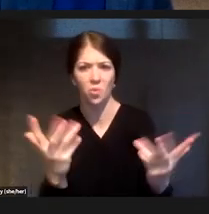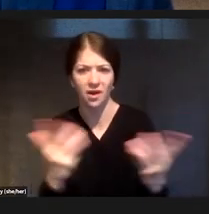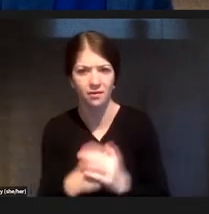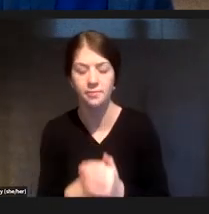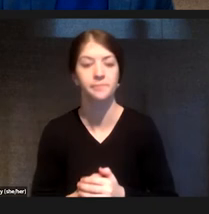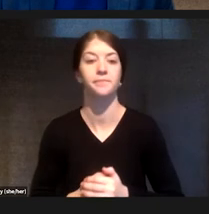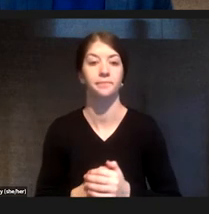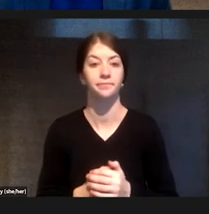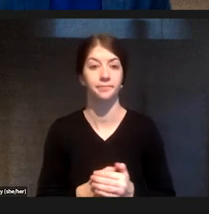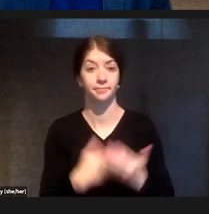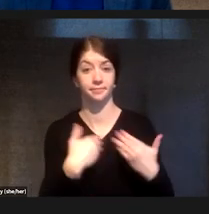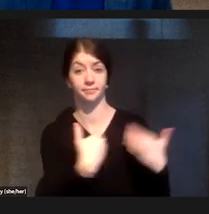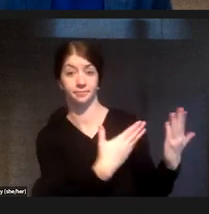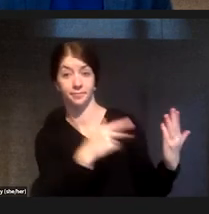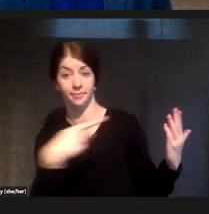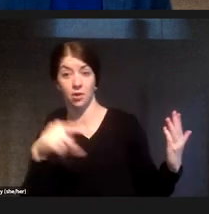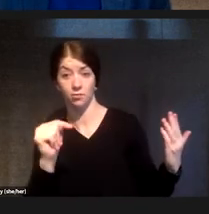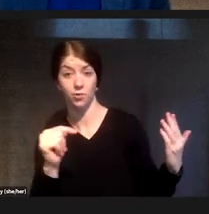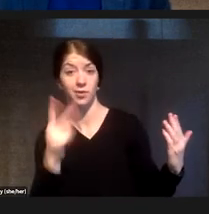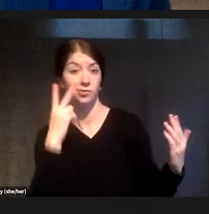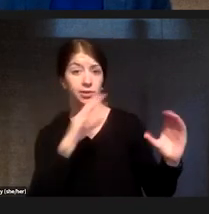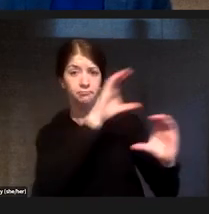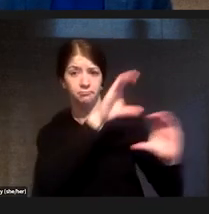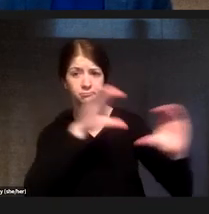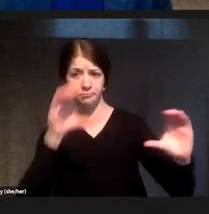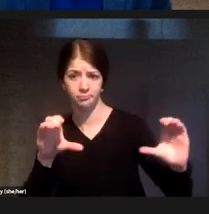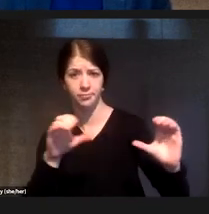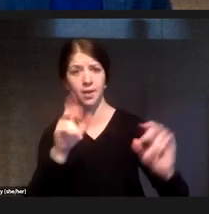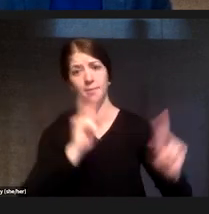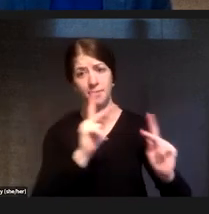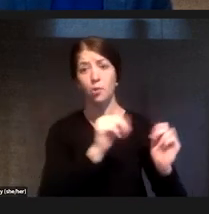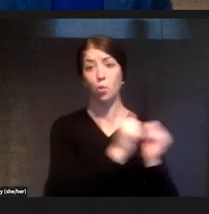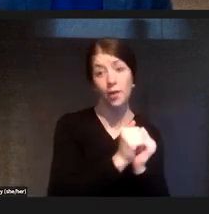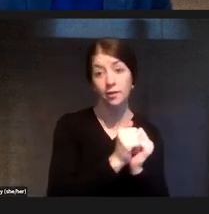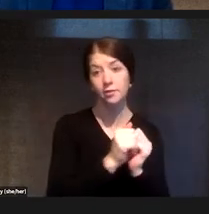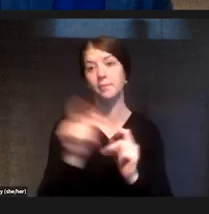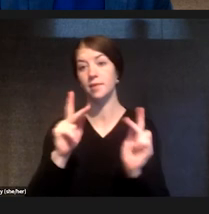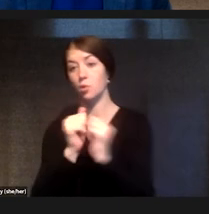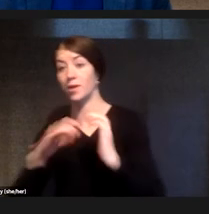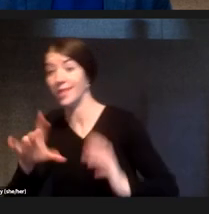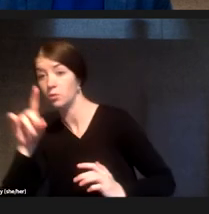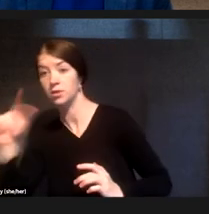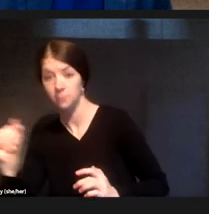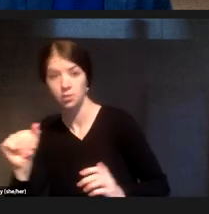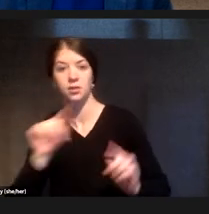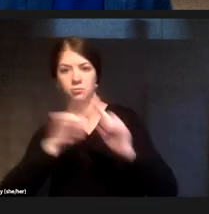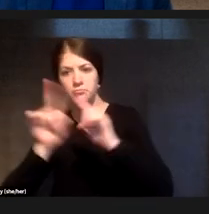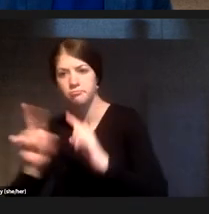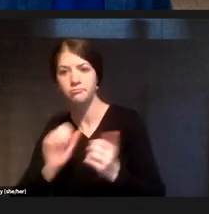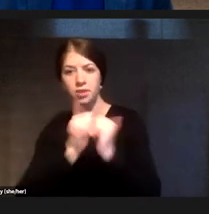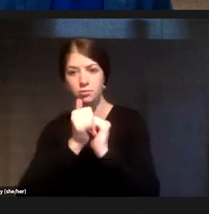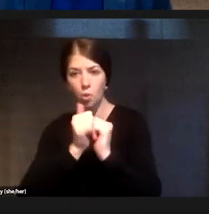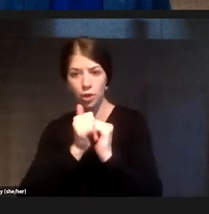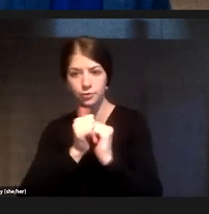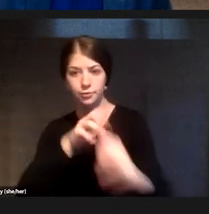see a combination of images of individuals with and without disabilities participating in different sporting activities. And so as